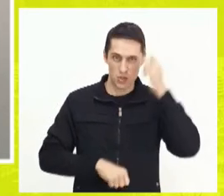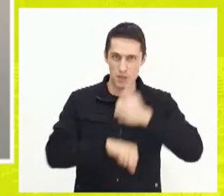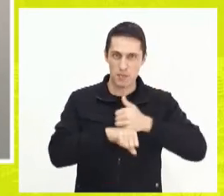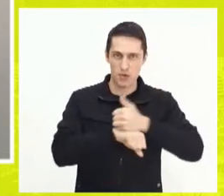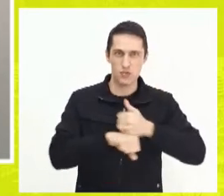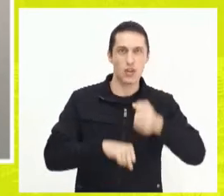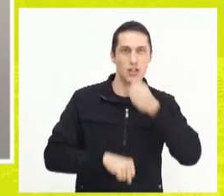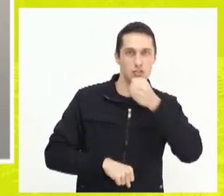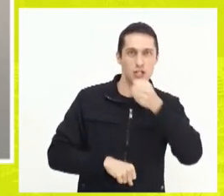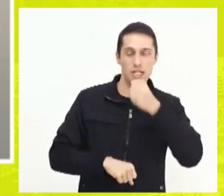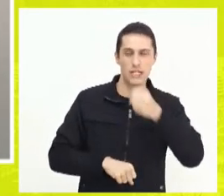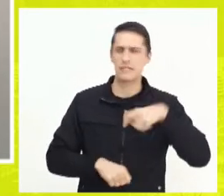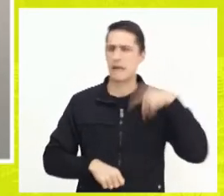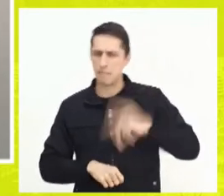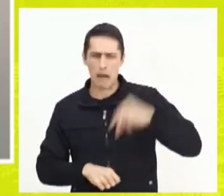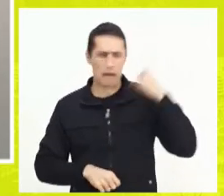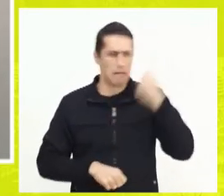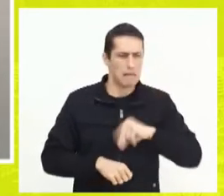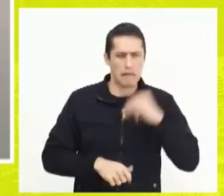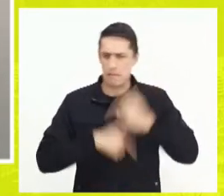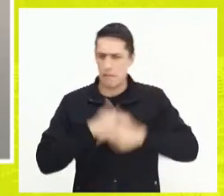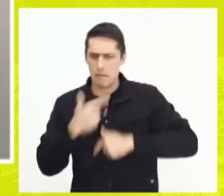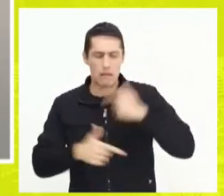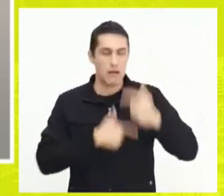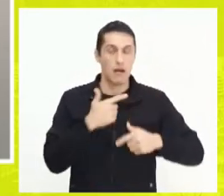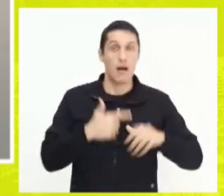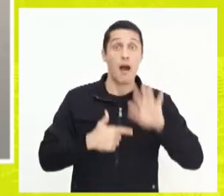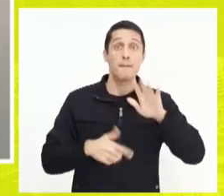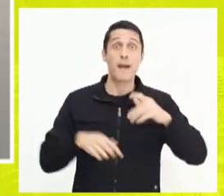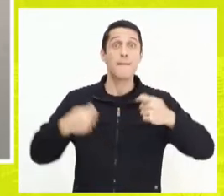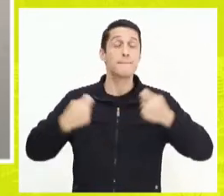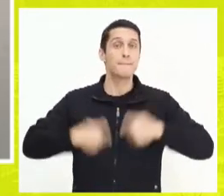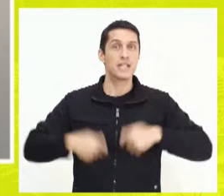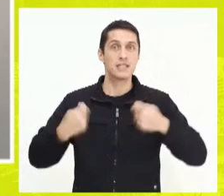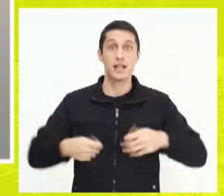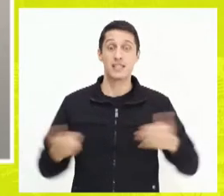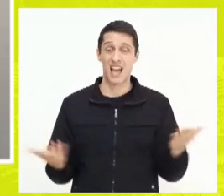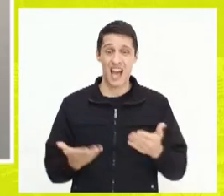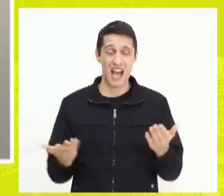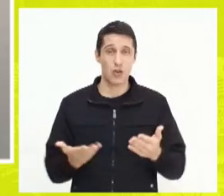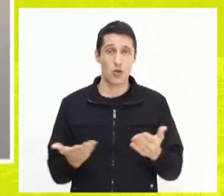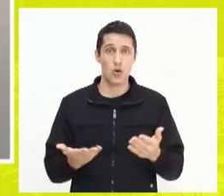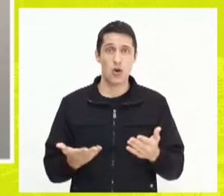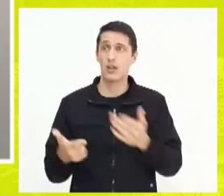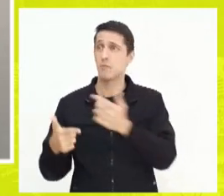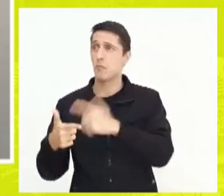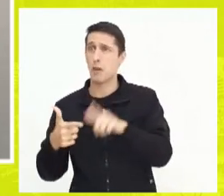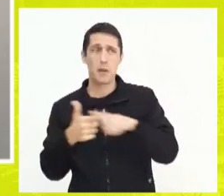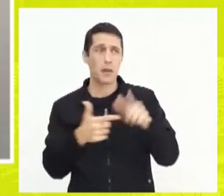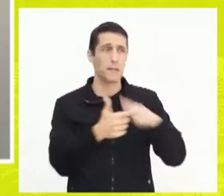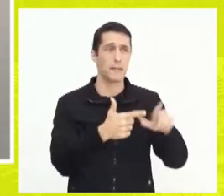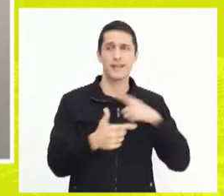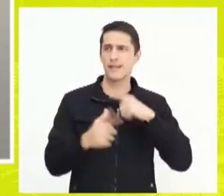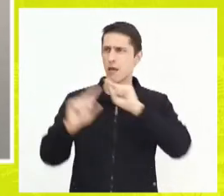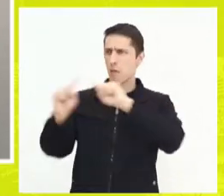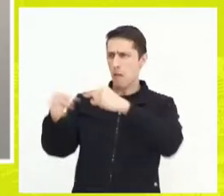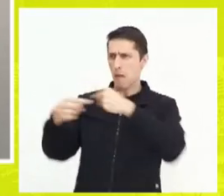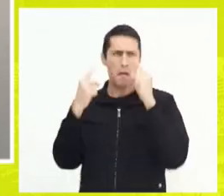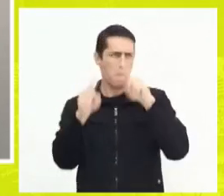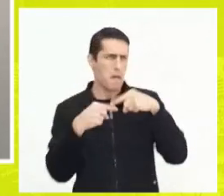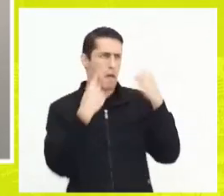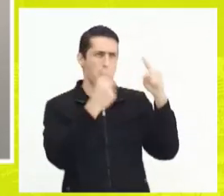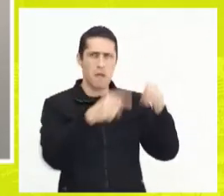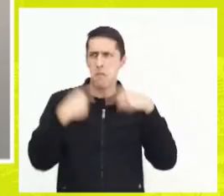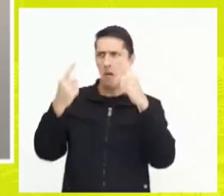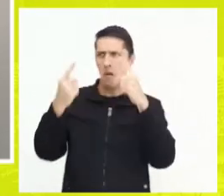busy difficult to sit down and talk but we must especially in a moment of crisis like we're living in of attacks from